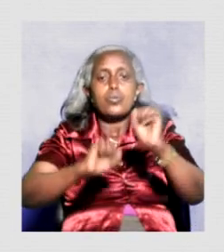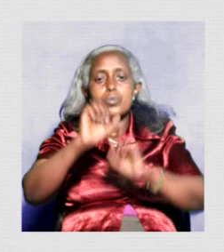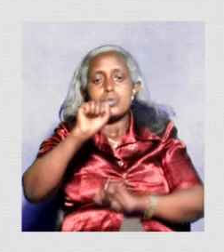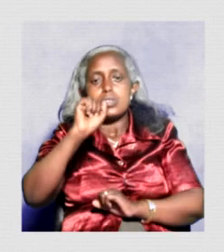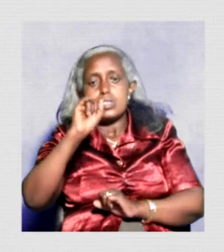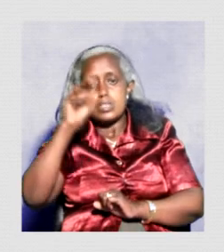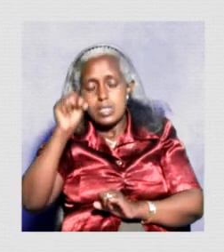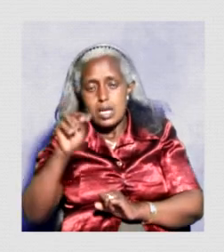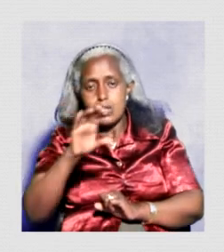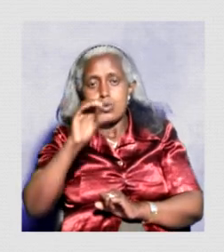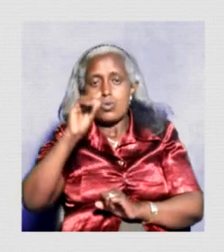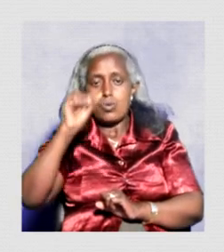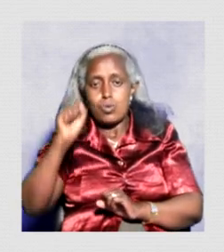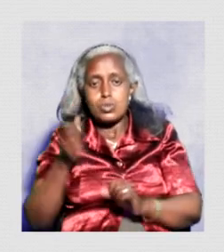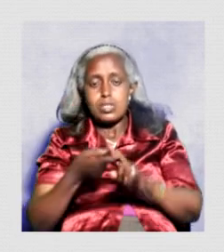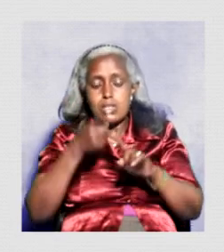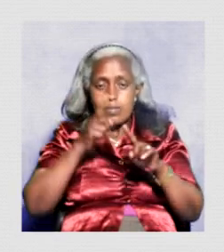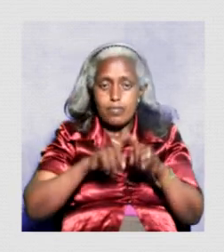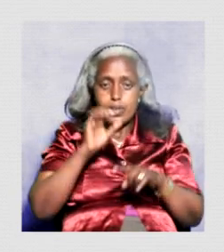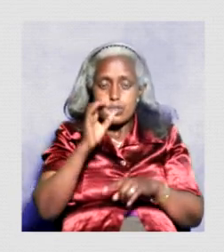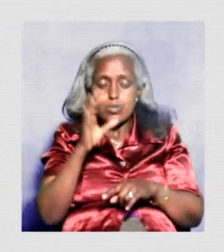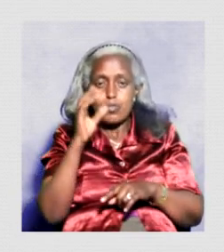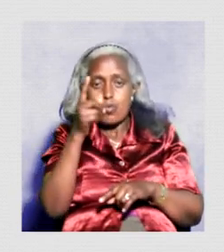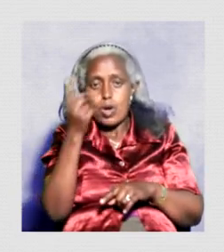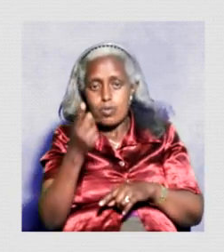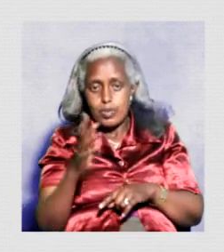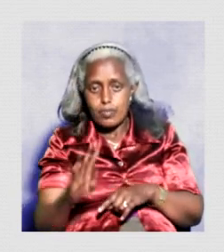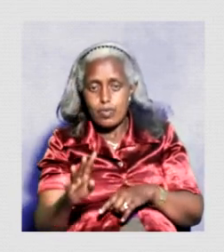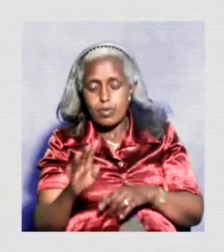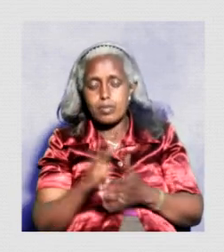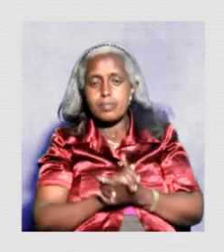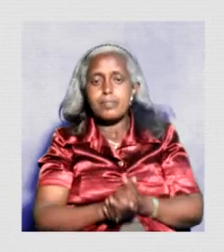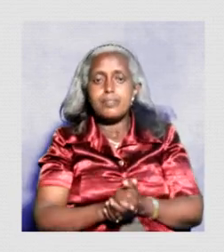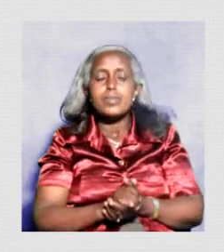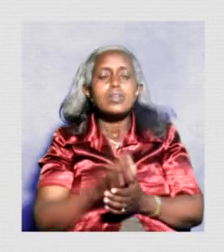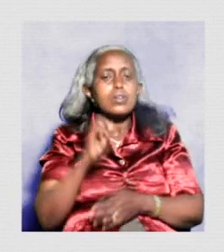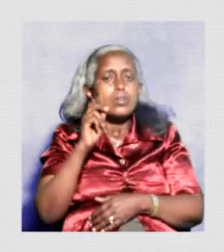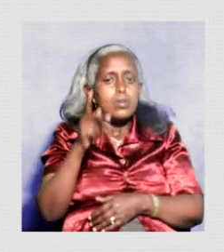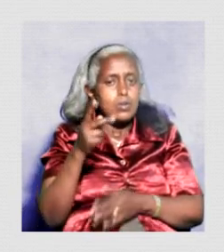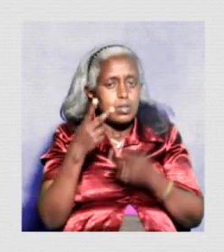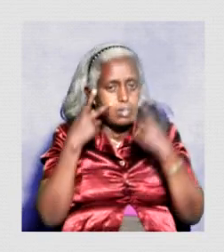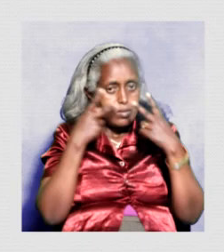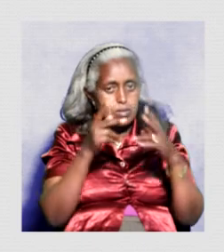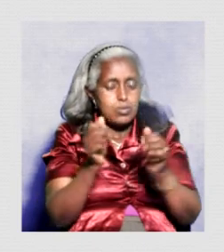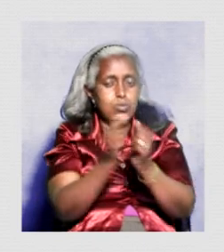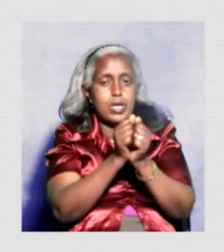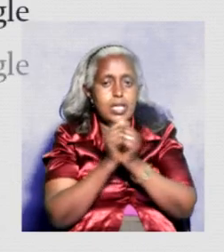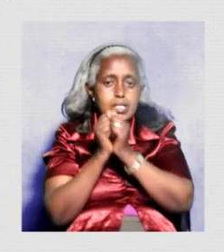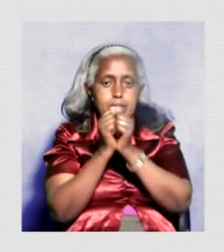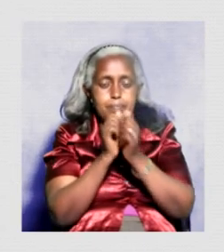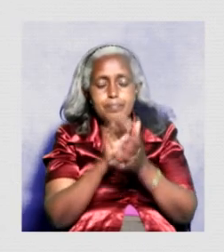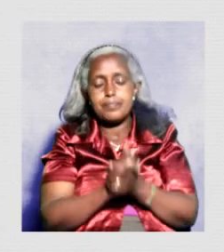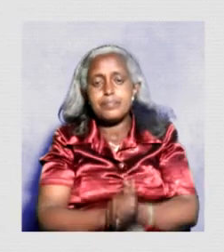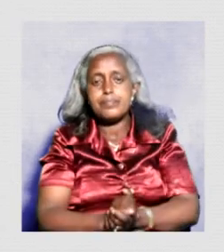sine cos inverse of 1 over 4. Okay, let's see this together.